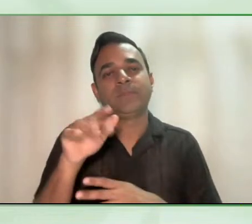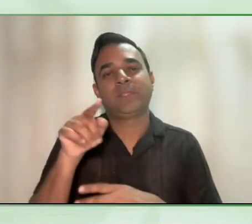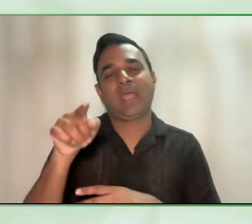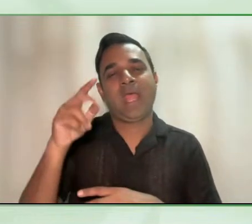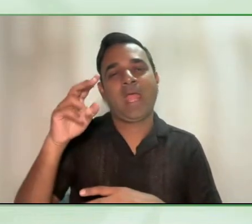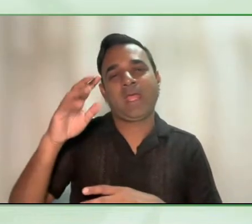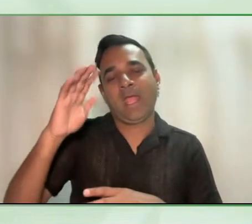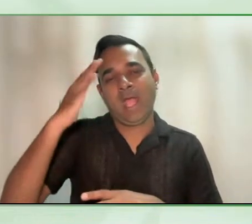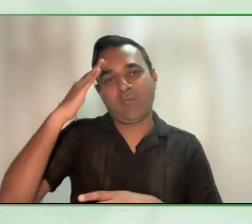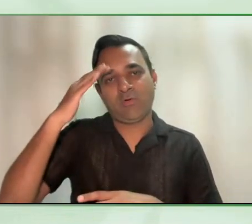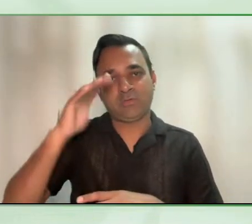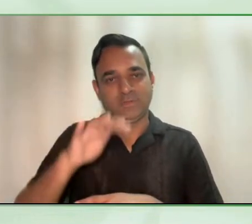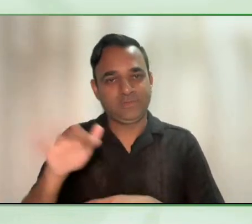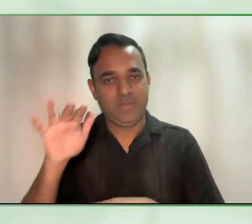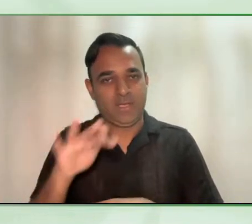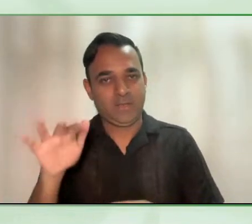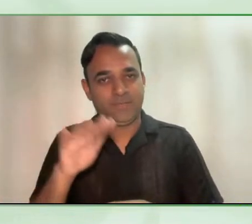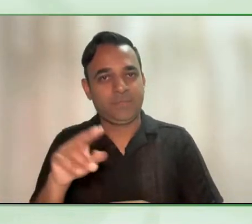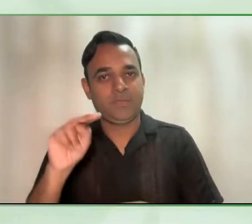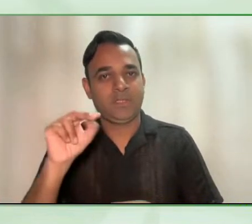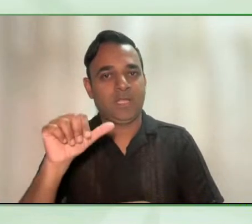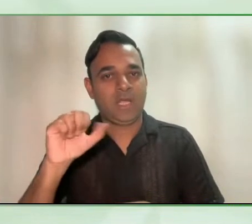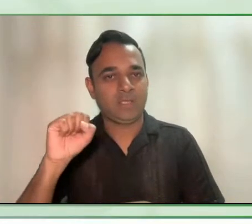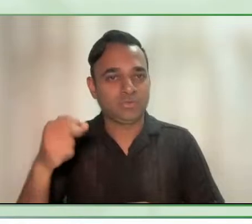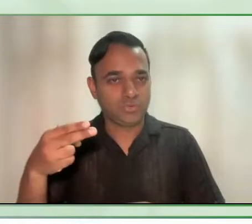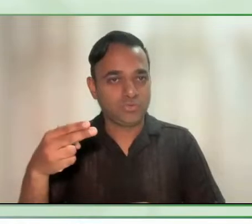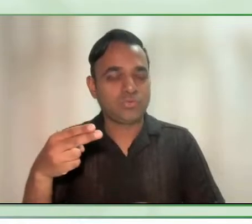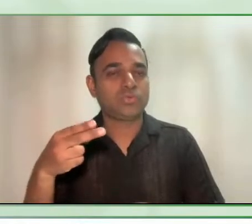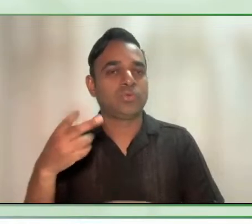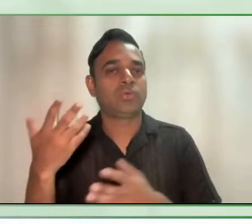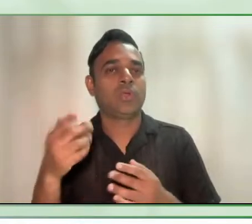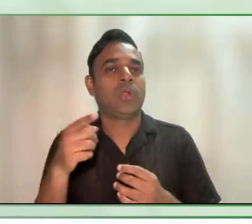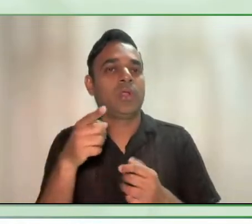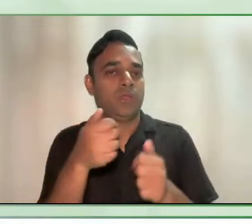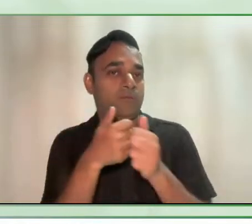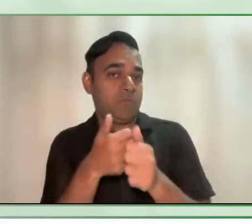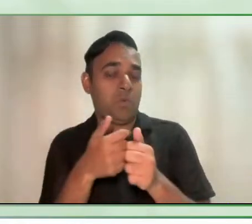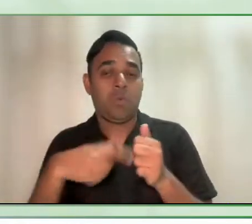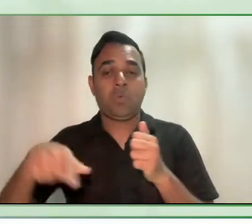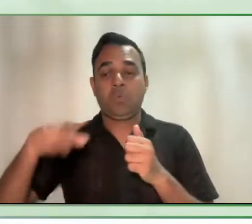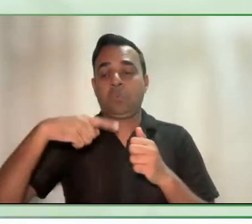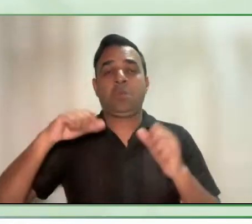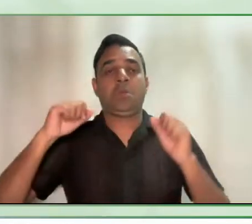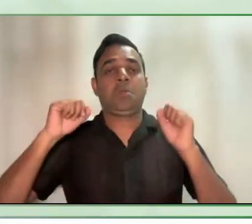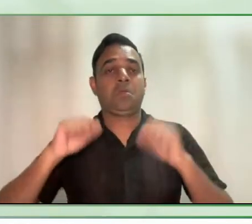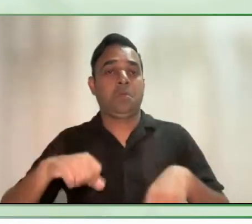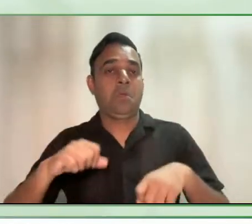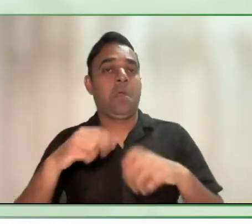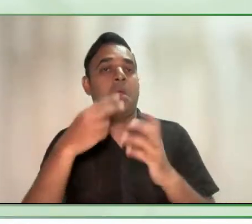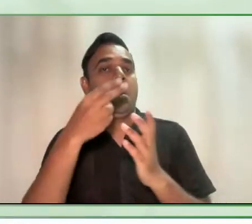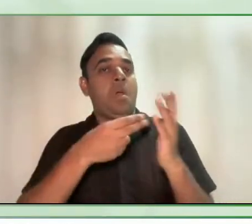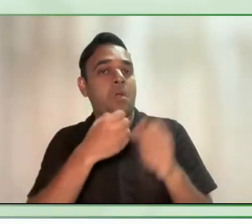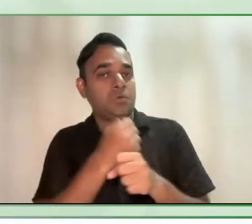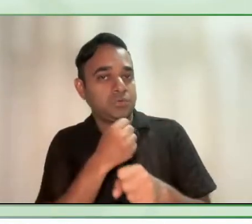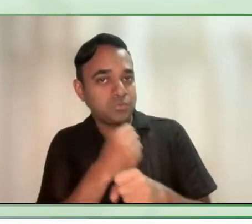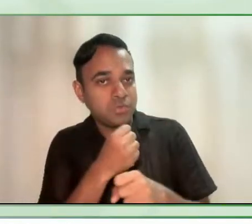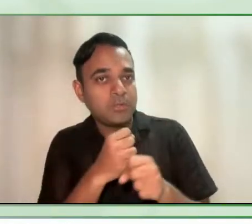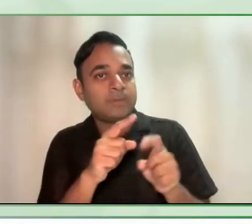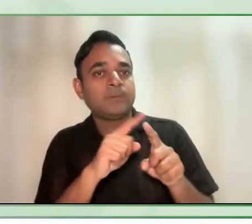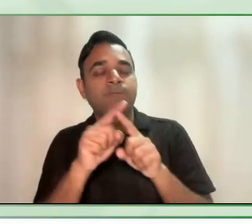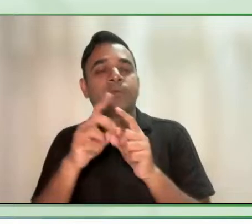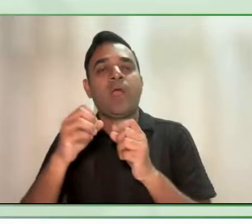year, 2026. Okay, this is an exact result where we can expect